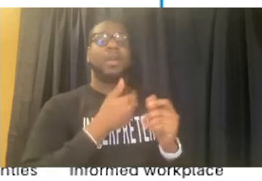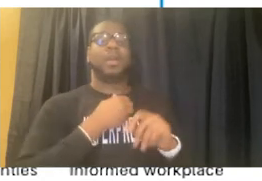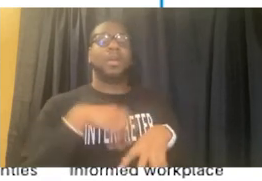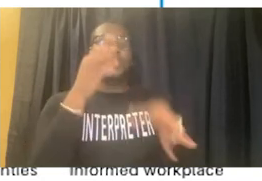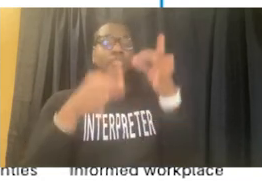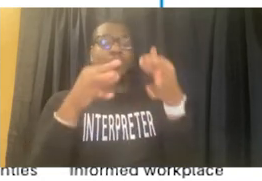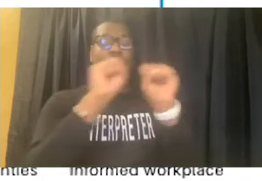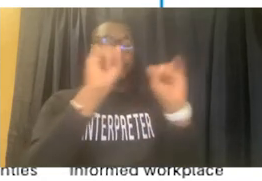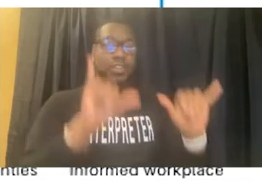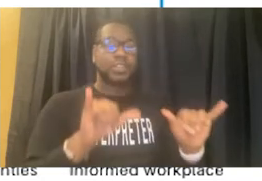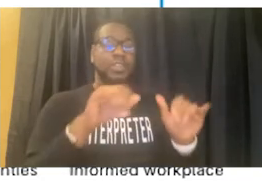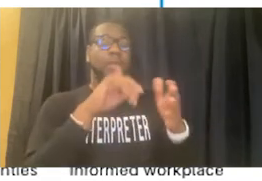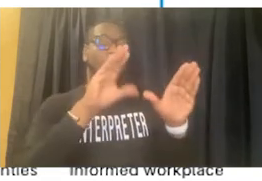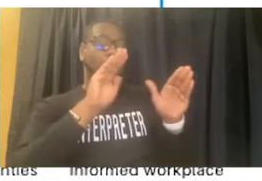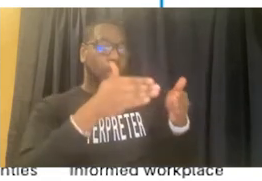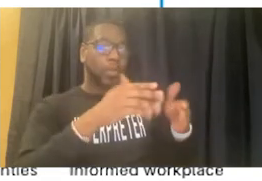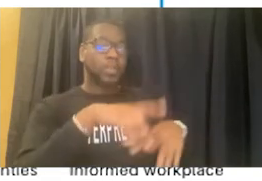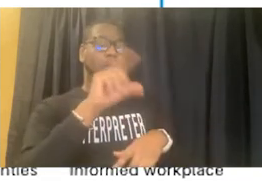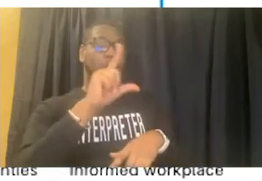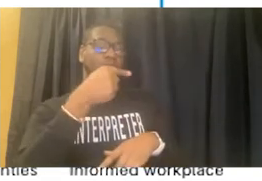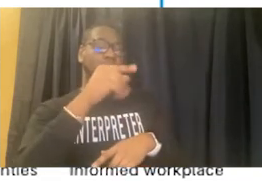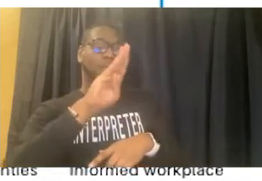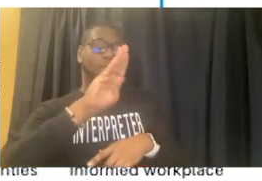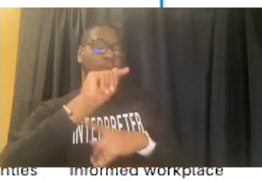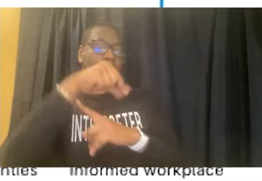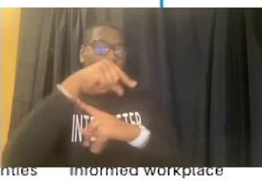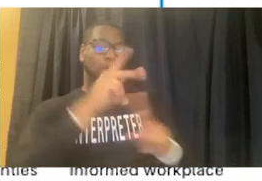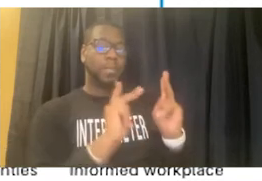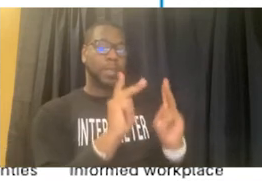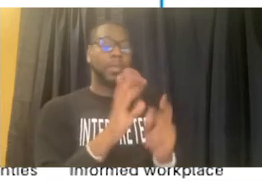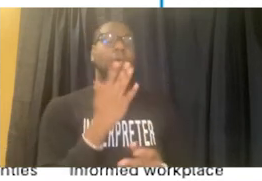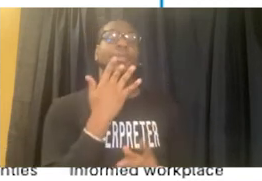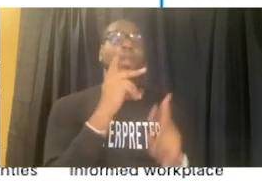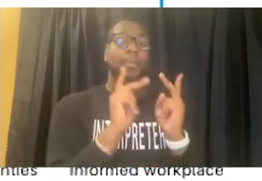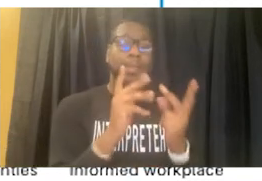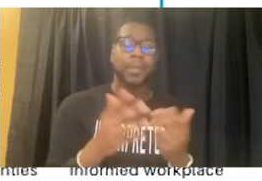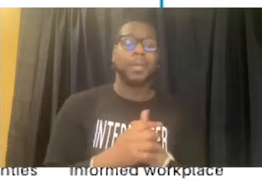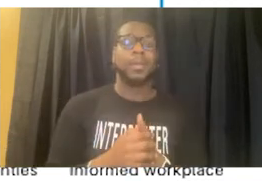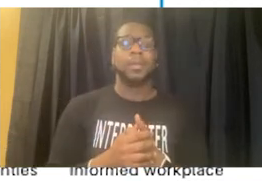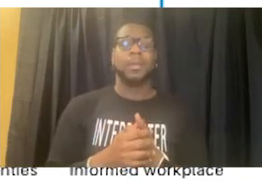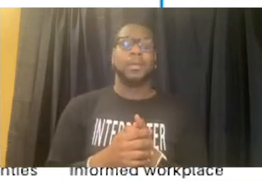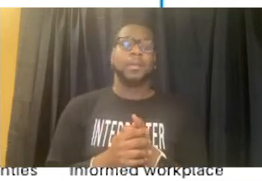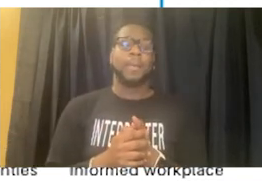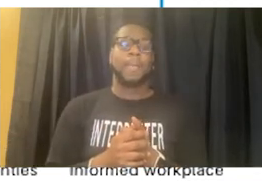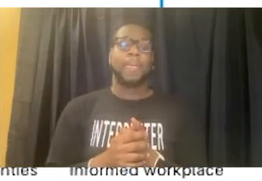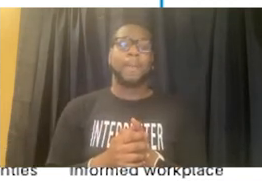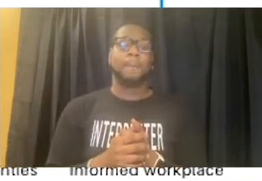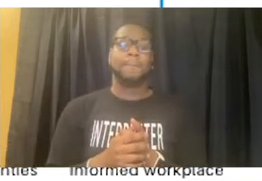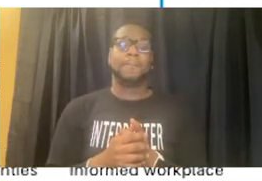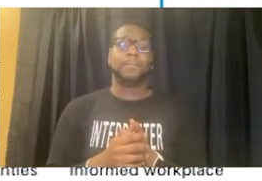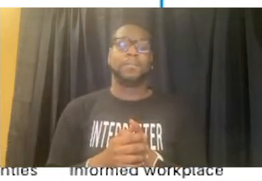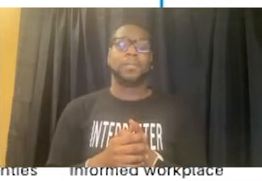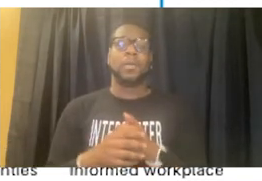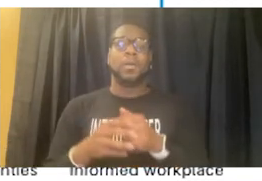and LGBTQ plus folks. This may be controversial for some people, but defunding the police in a way that